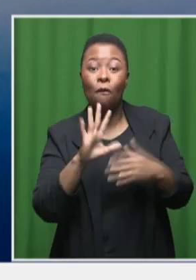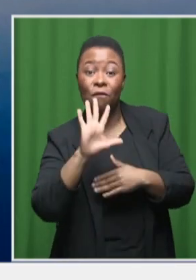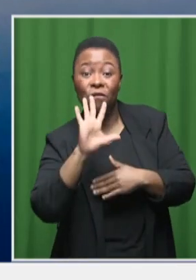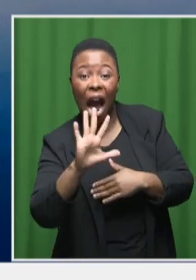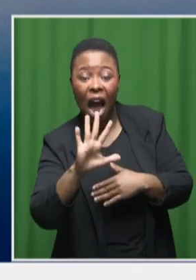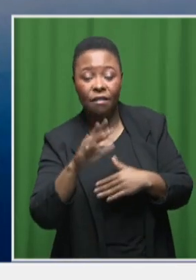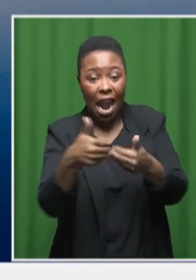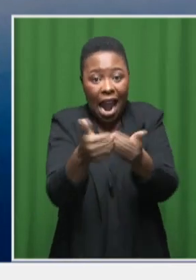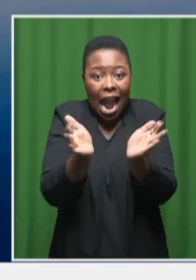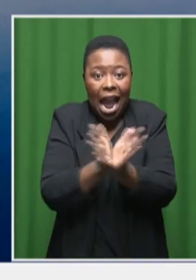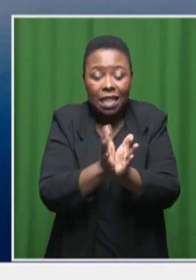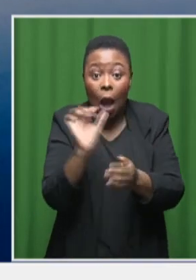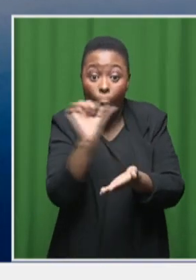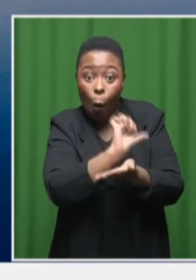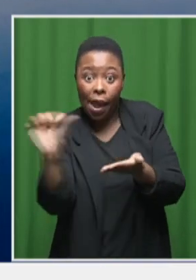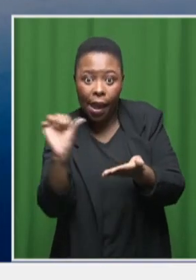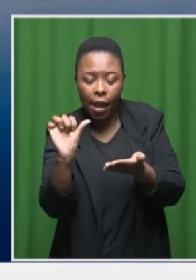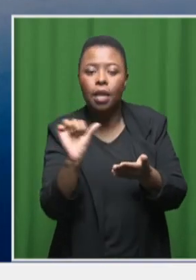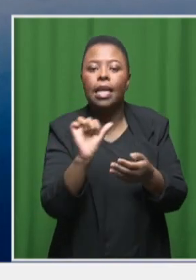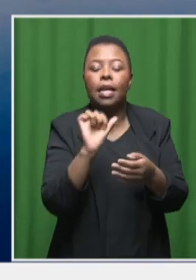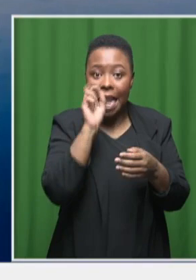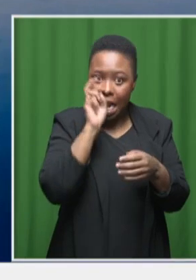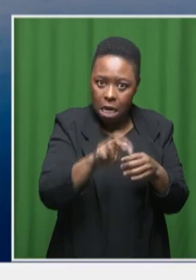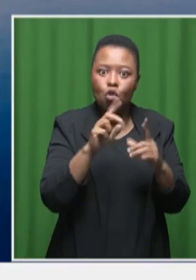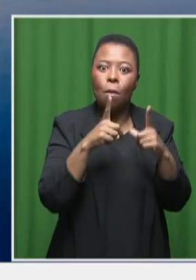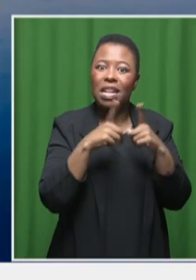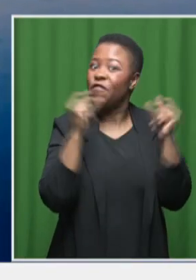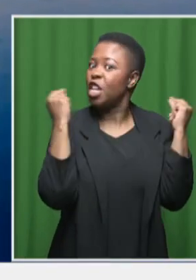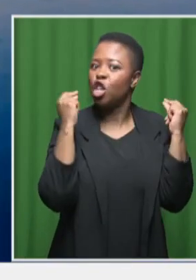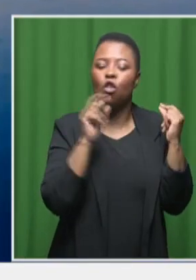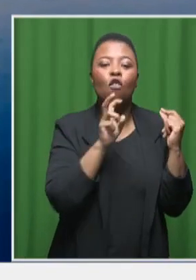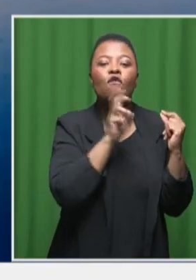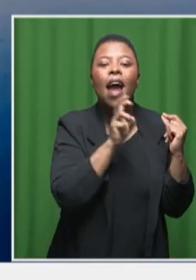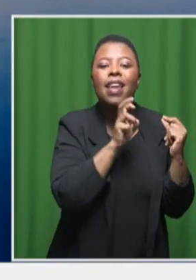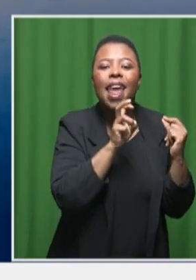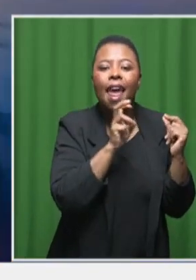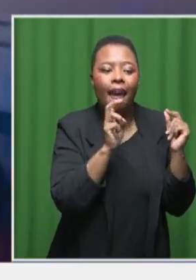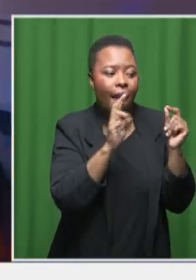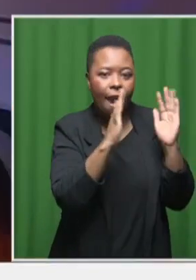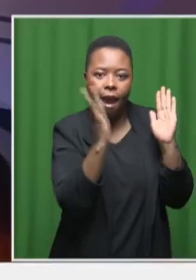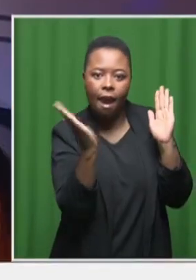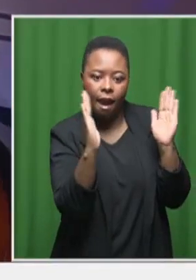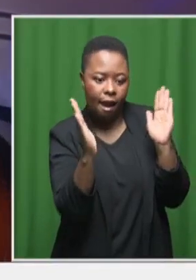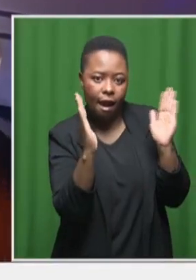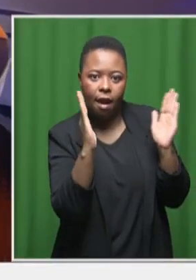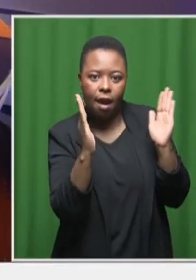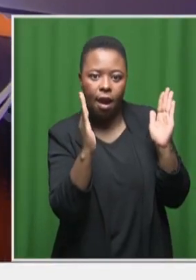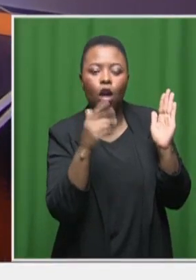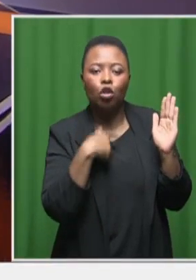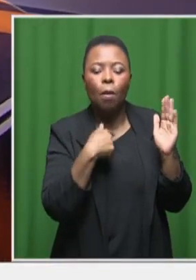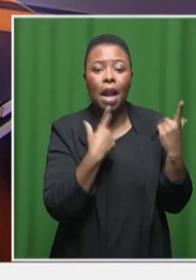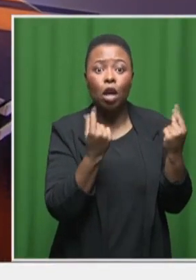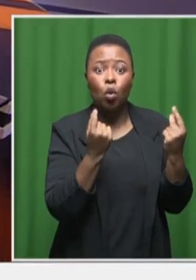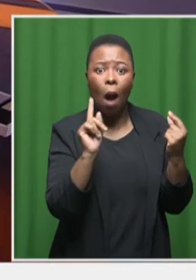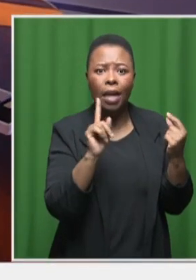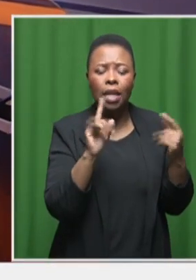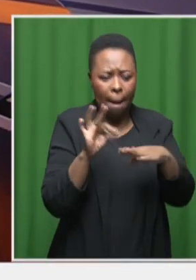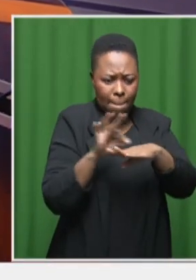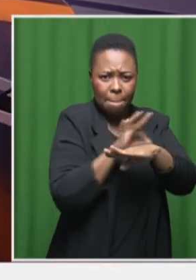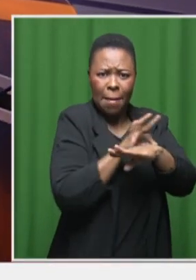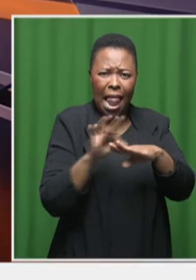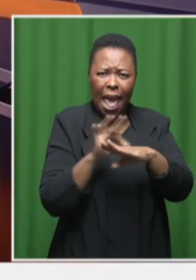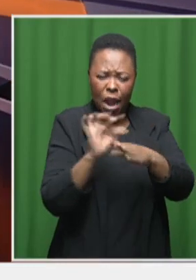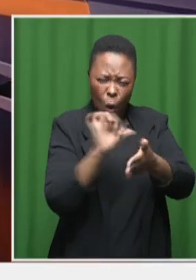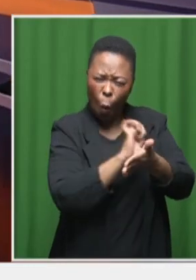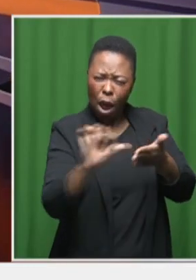they need to be done on a Friday, they need to be done on a Friday. Okay. So what I do is I make sure that I plan my week